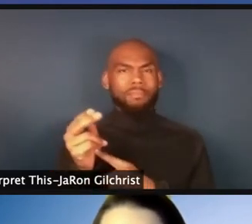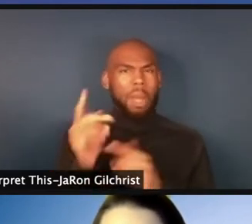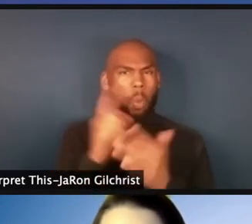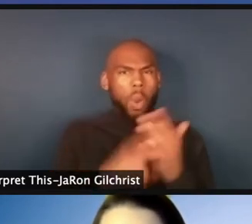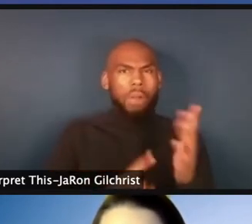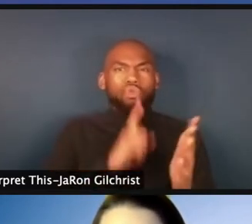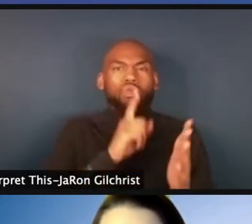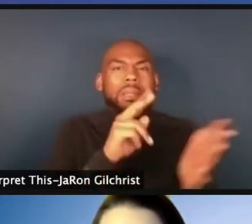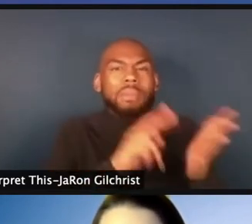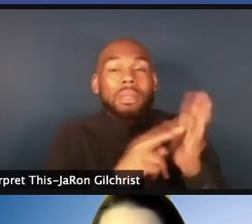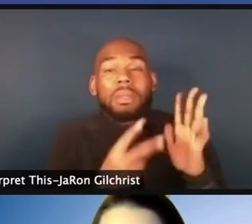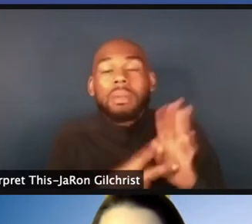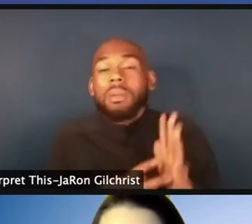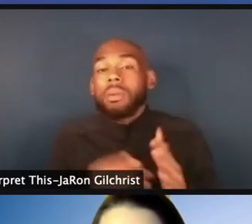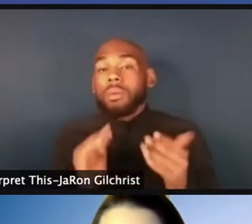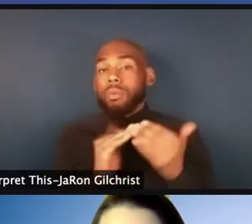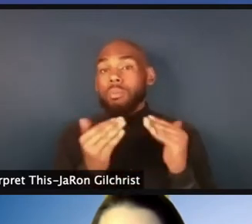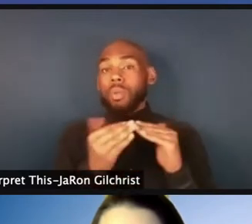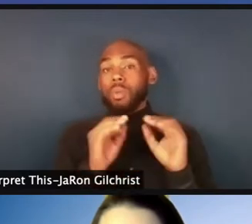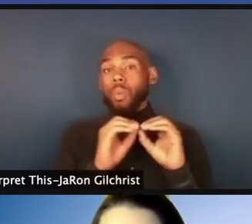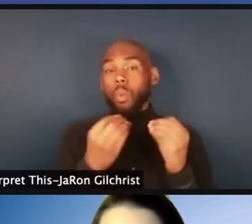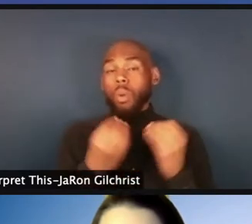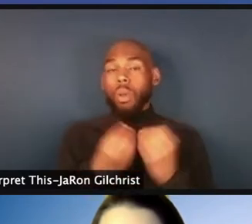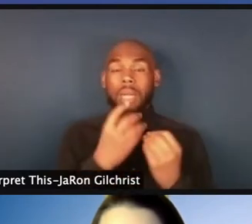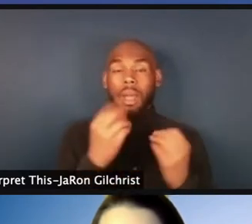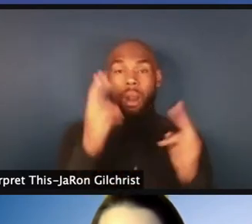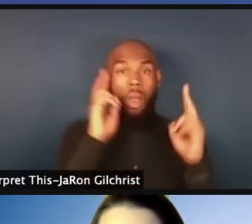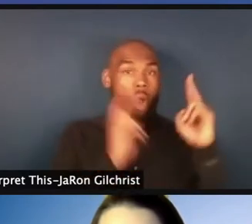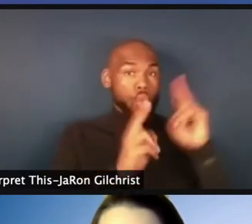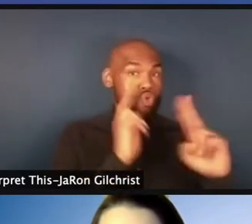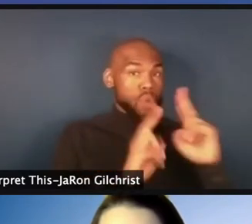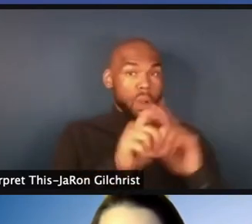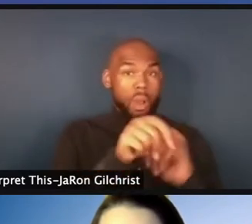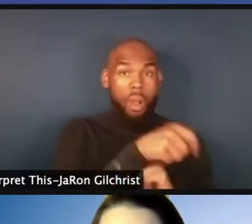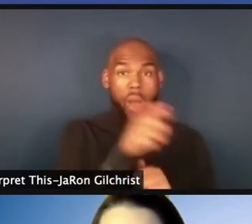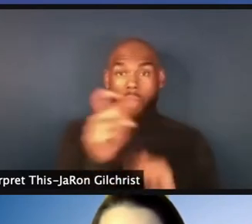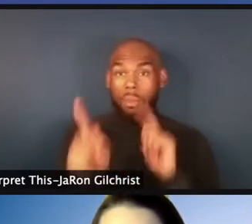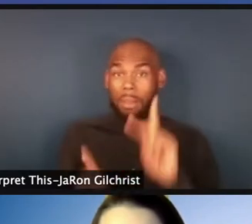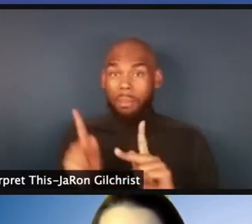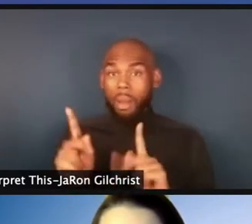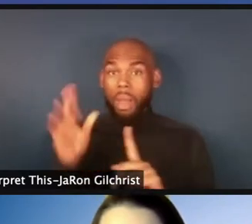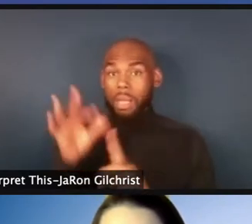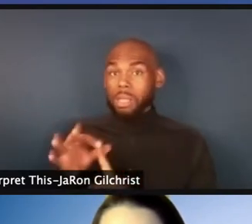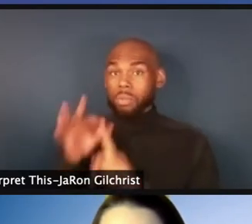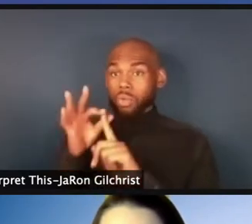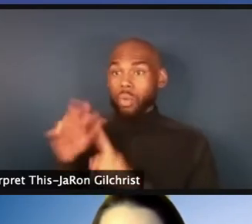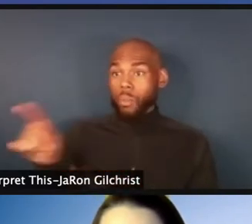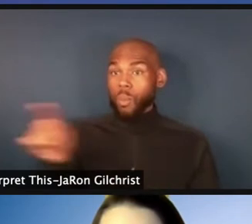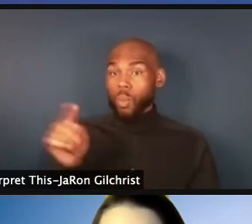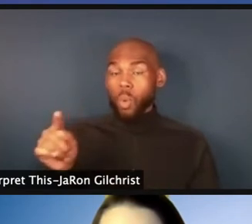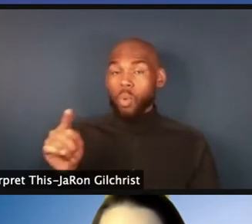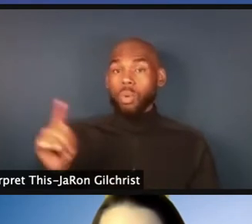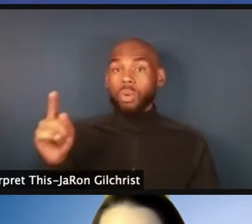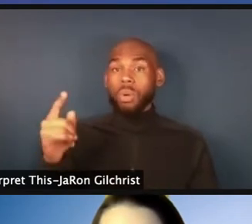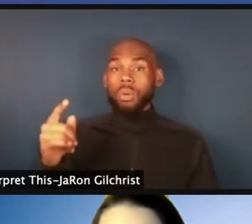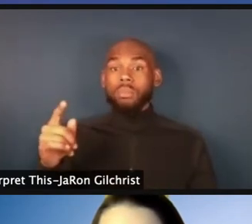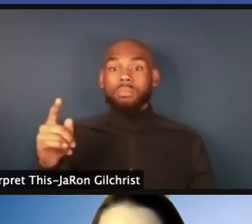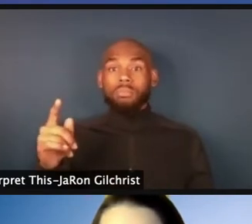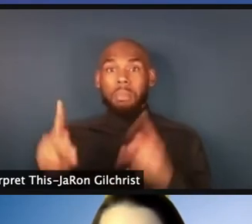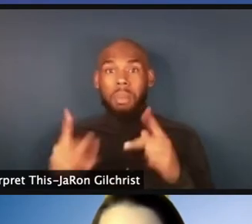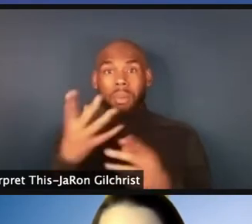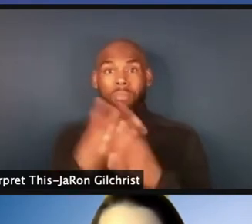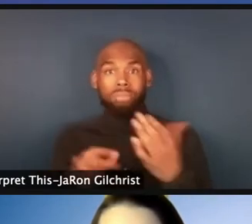community organizing and the honoring of others, especially honoring of those whose shoulders we're standing on,